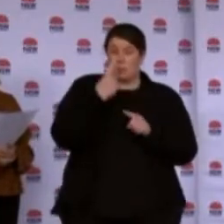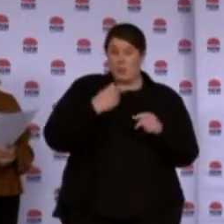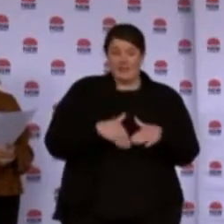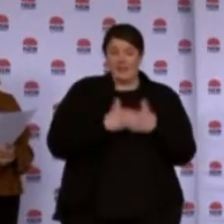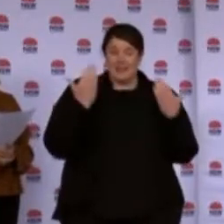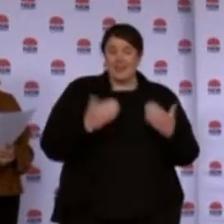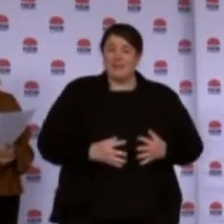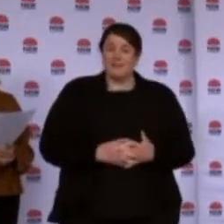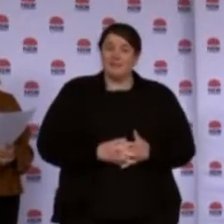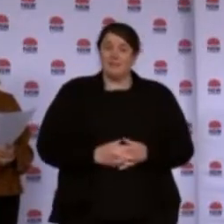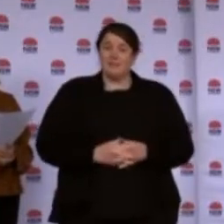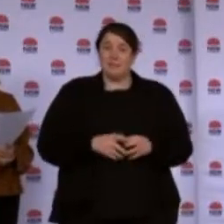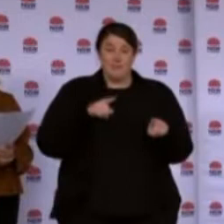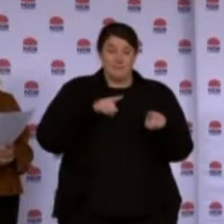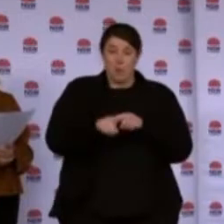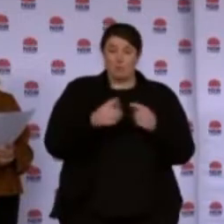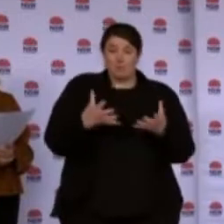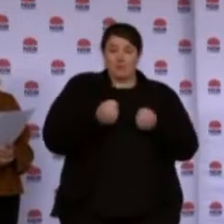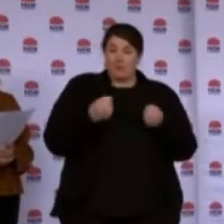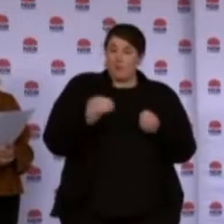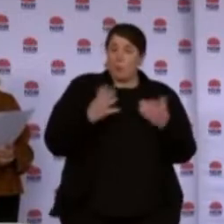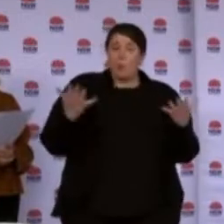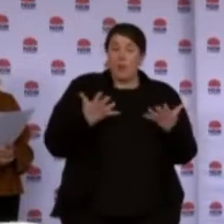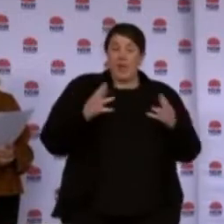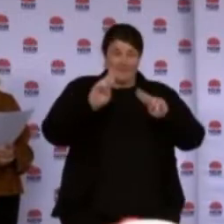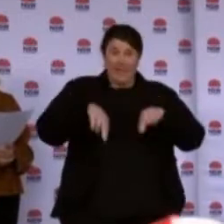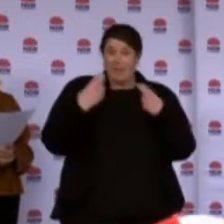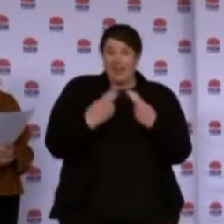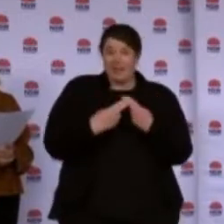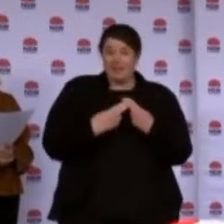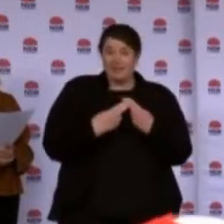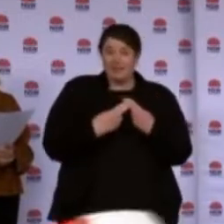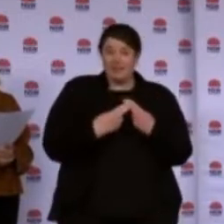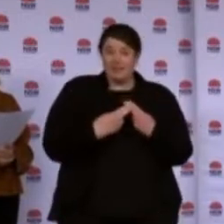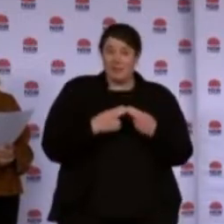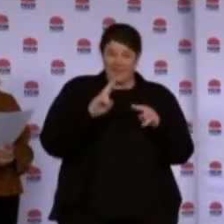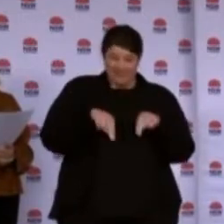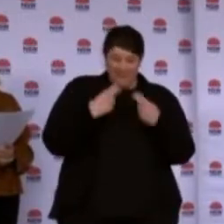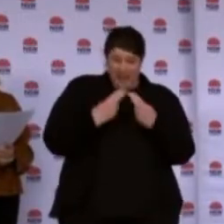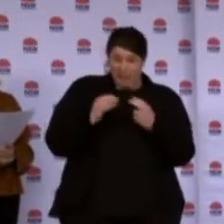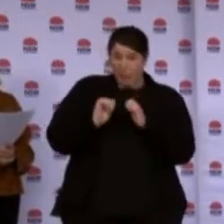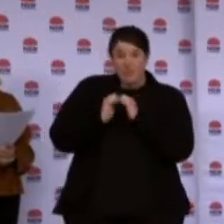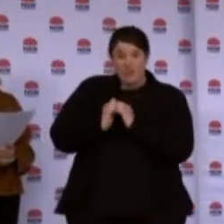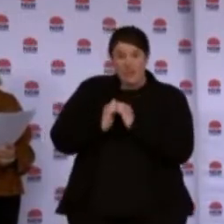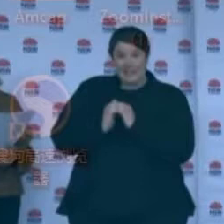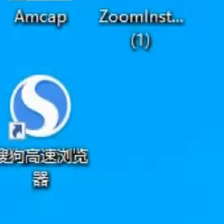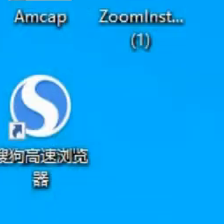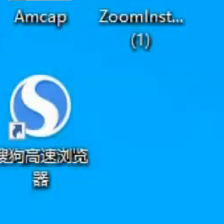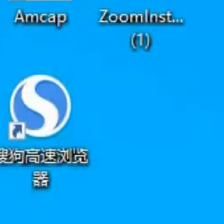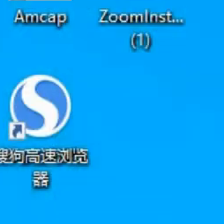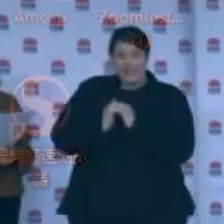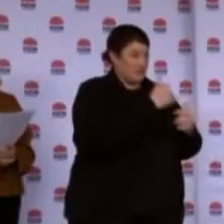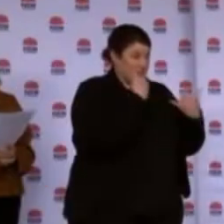of these cases are family members or very, very close contacts. So family or close friends,